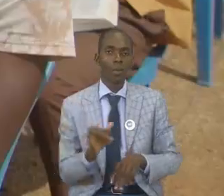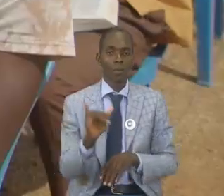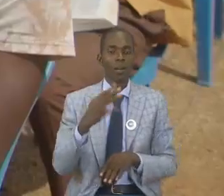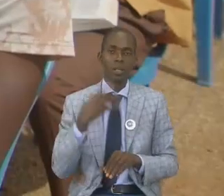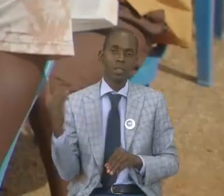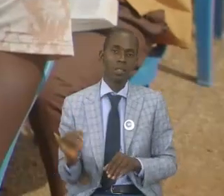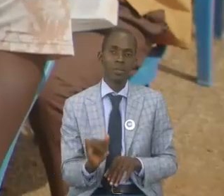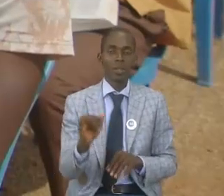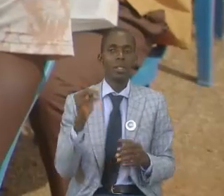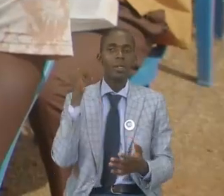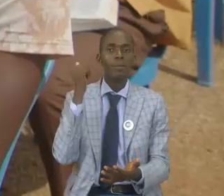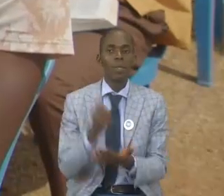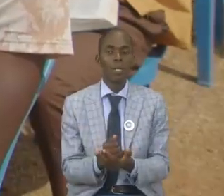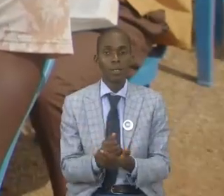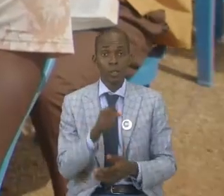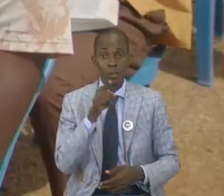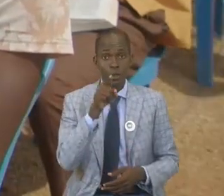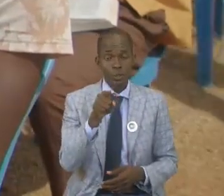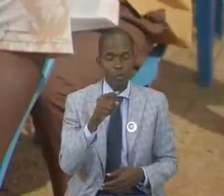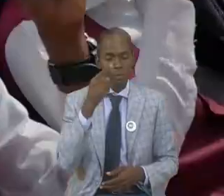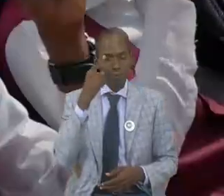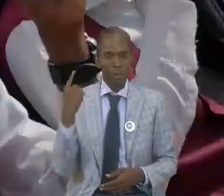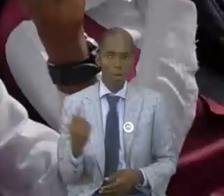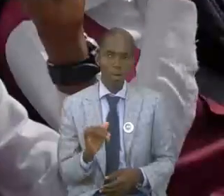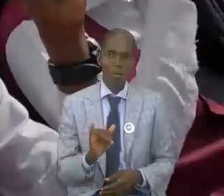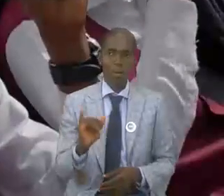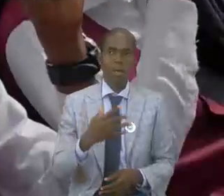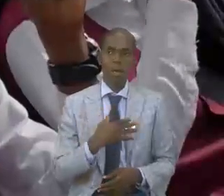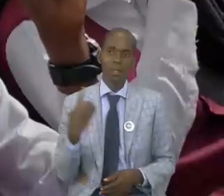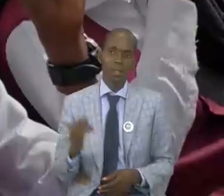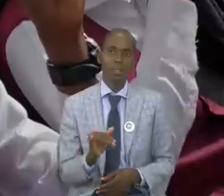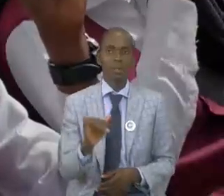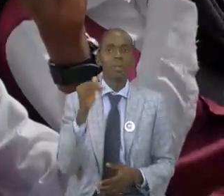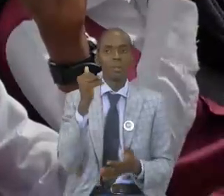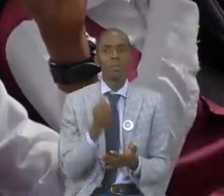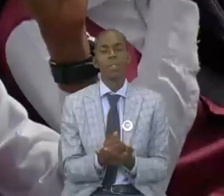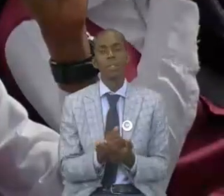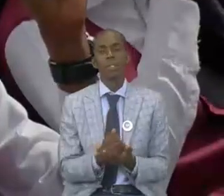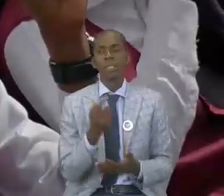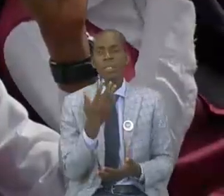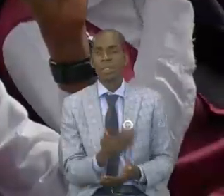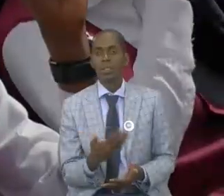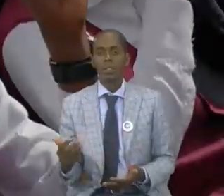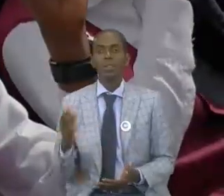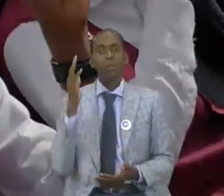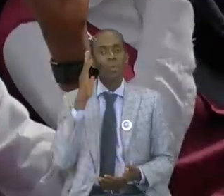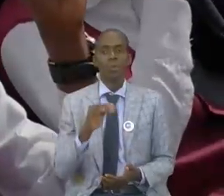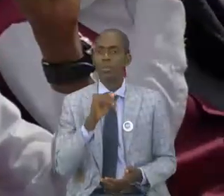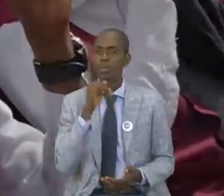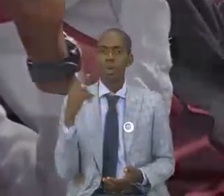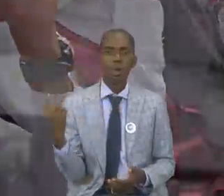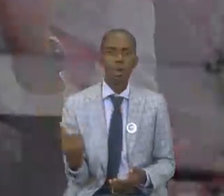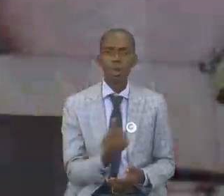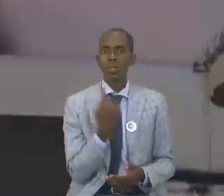ever. You. Forever and ever. Things will not always be like